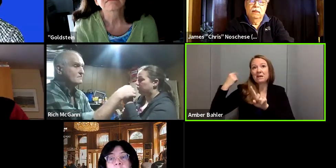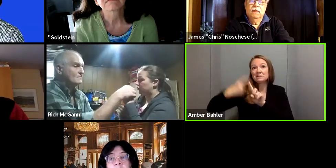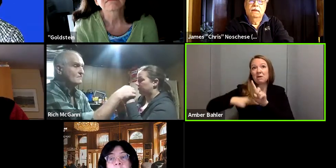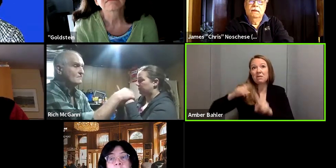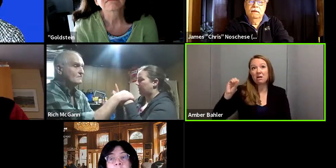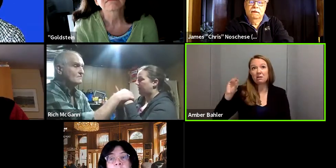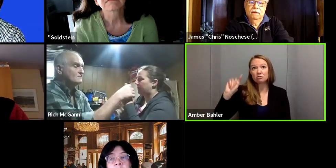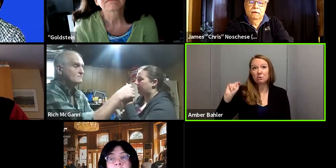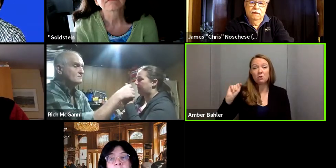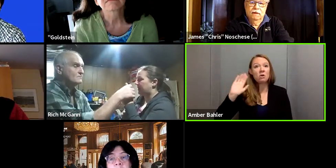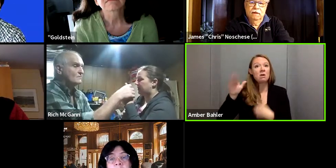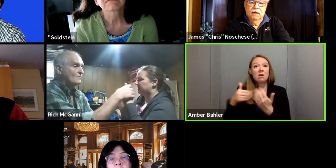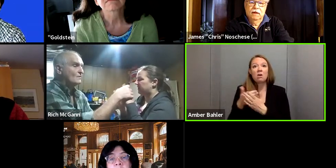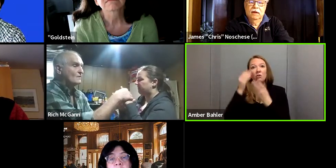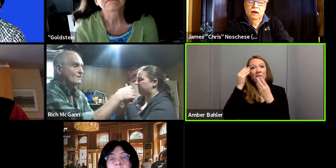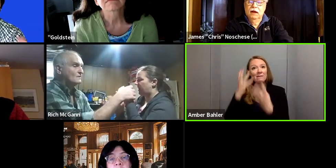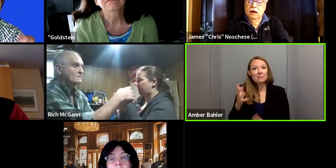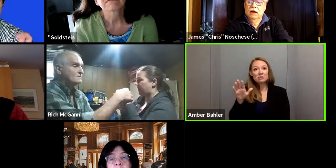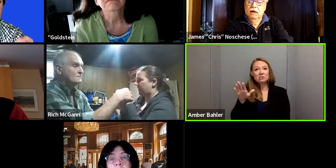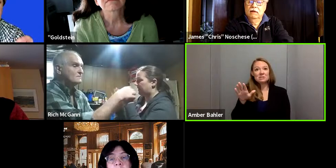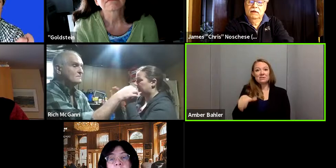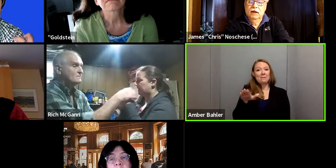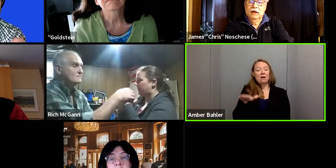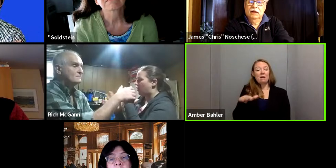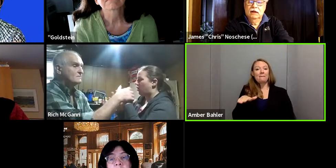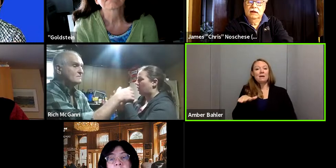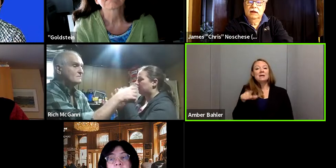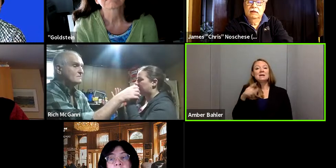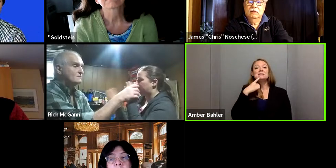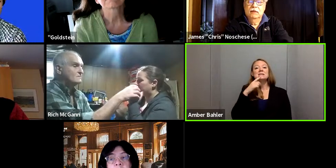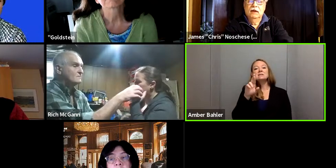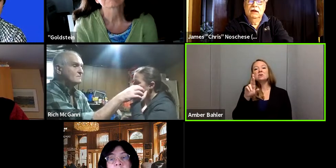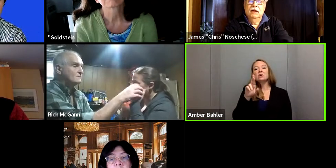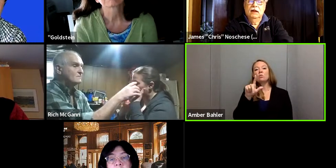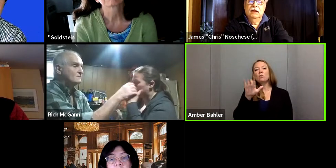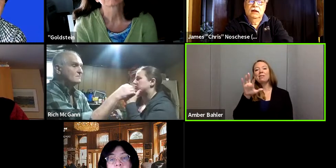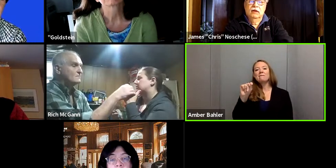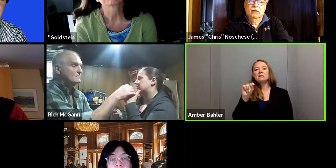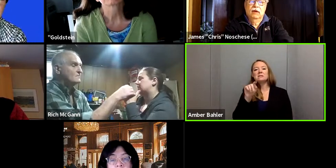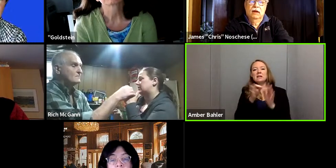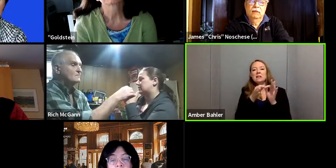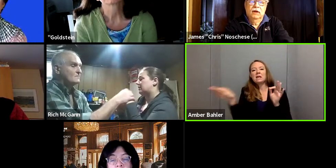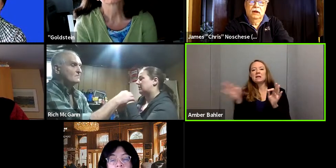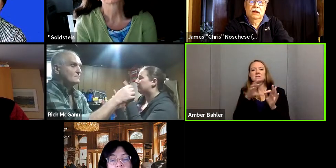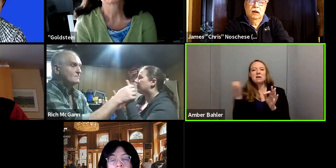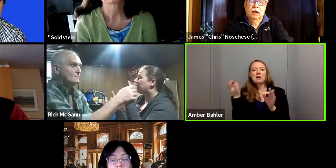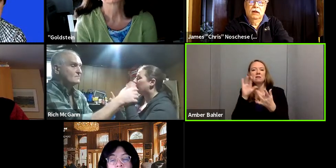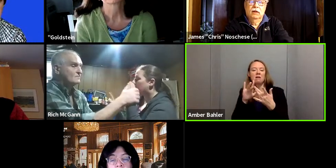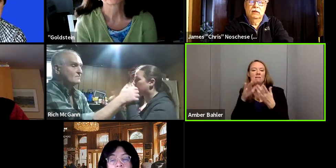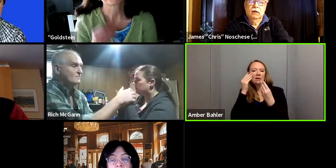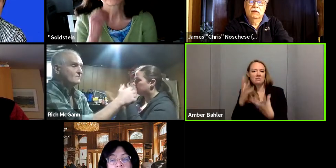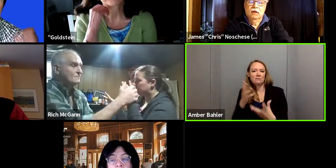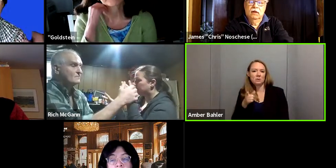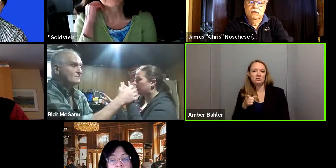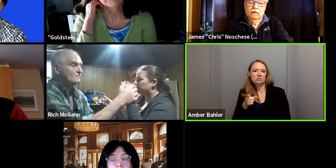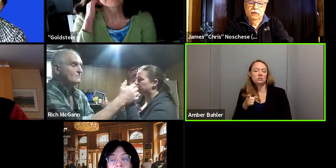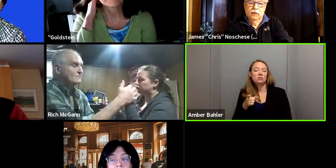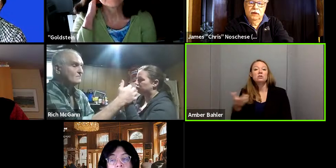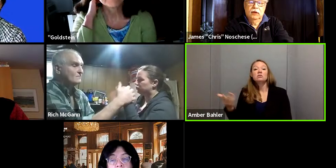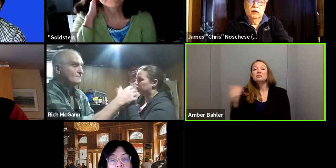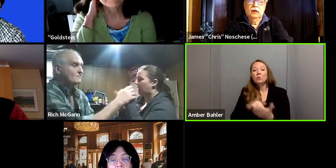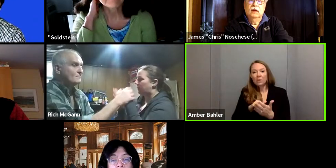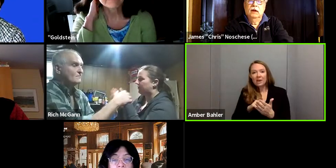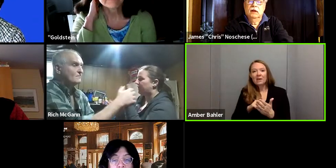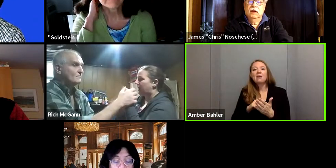that information will be found at the bottom where it says relevant links and contact information. So just another way for you guys to get a hold